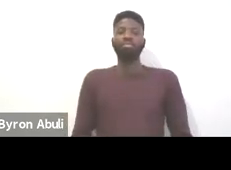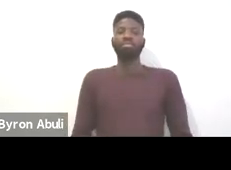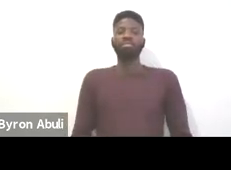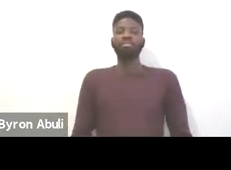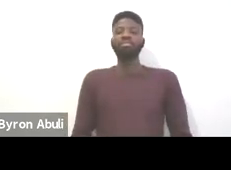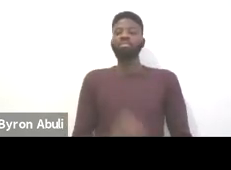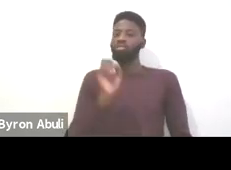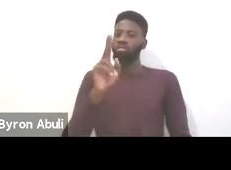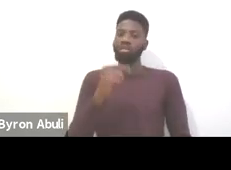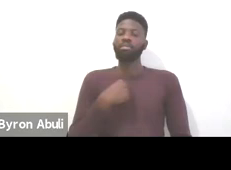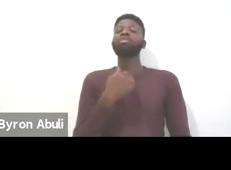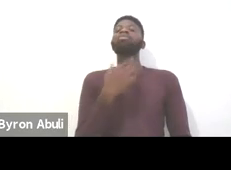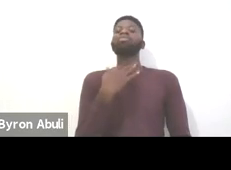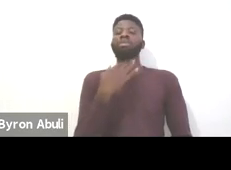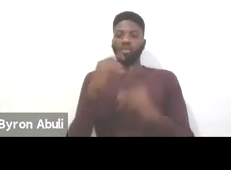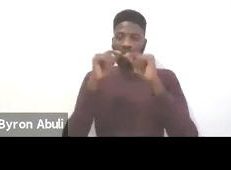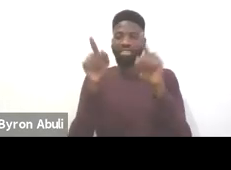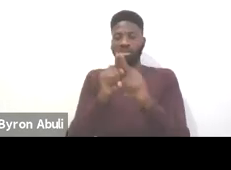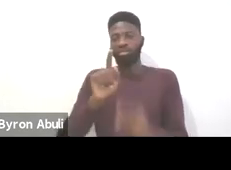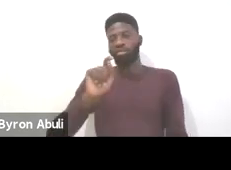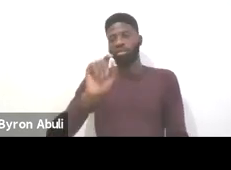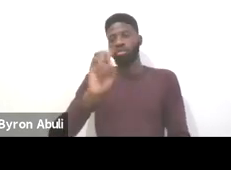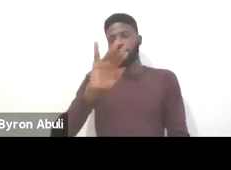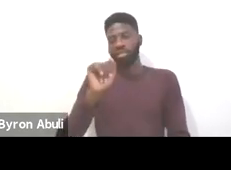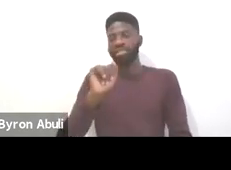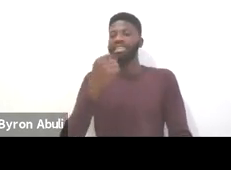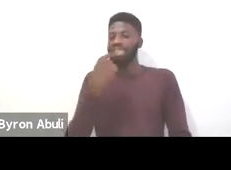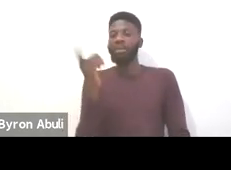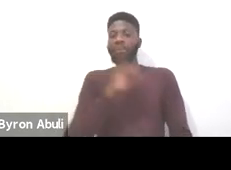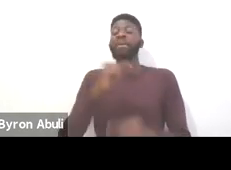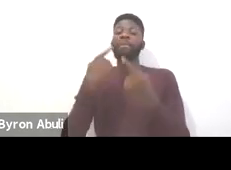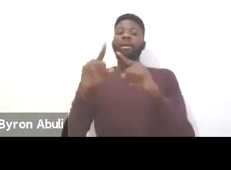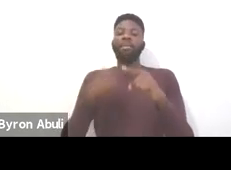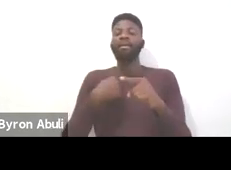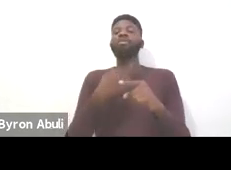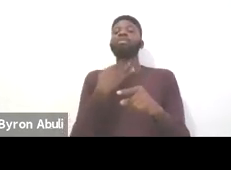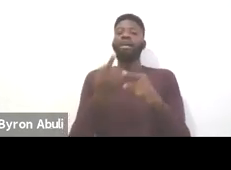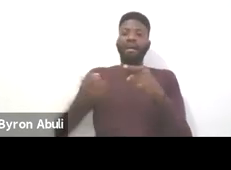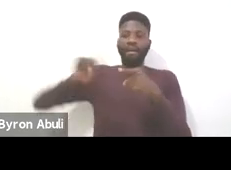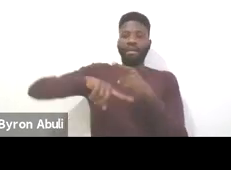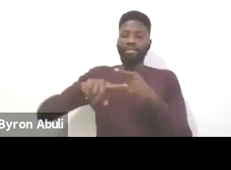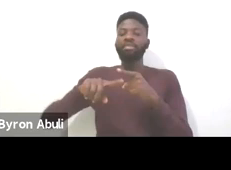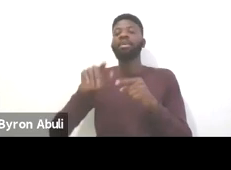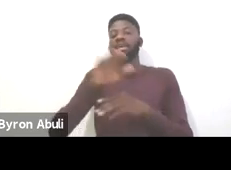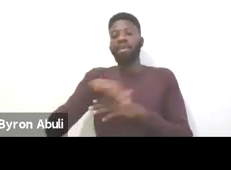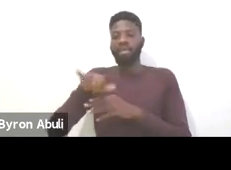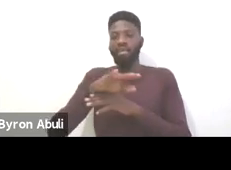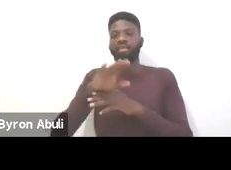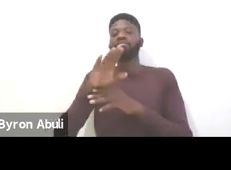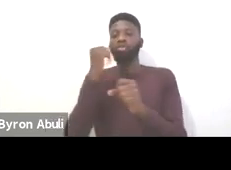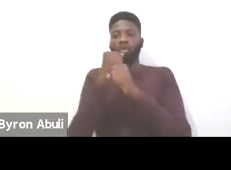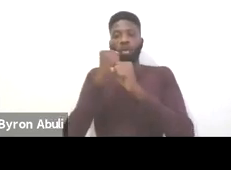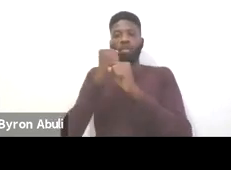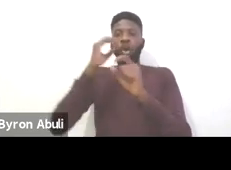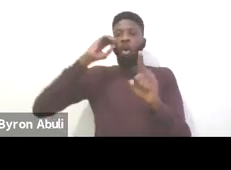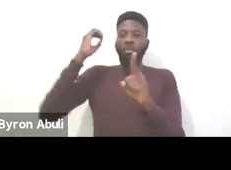Okay, I wanted to say what Tobias has said, but I will add on to the career objectives part.